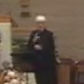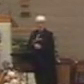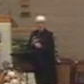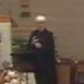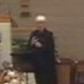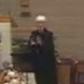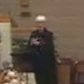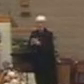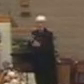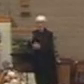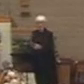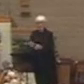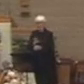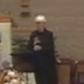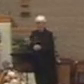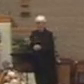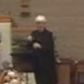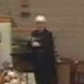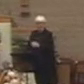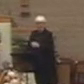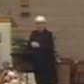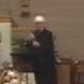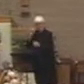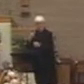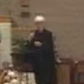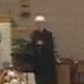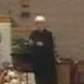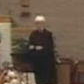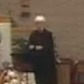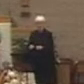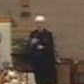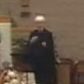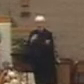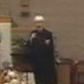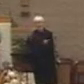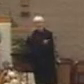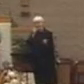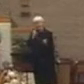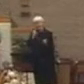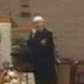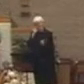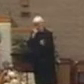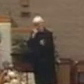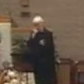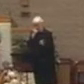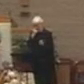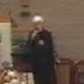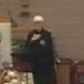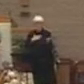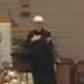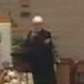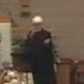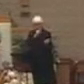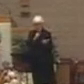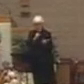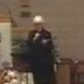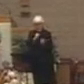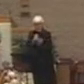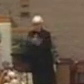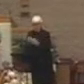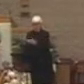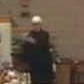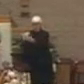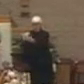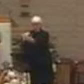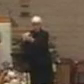Rome. What happened? I'm going to venture a guess. My guess would be that